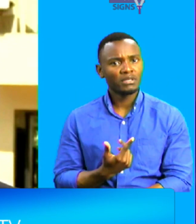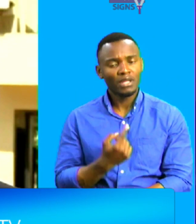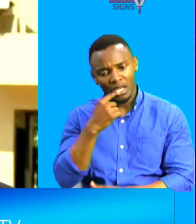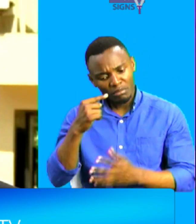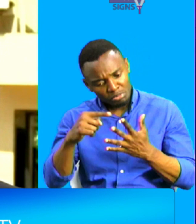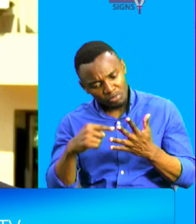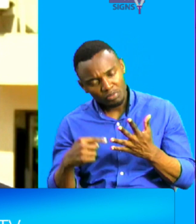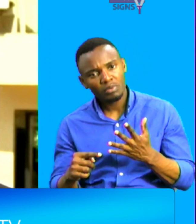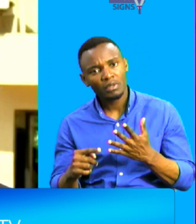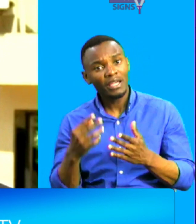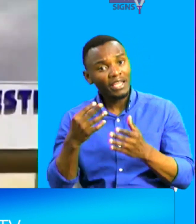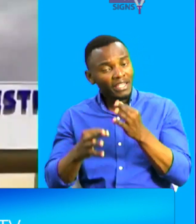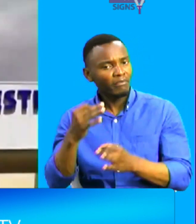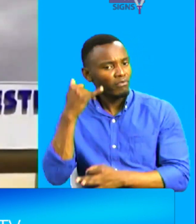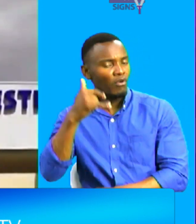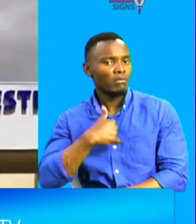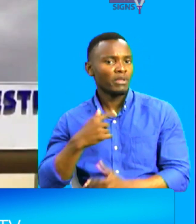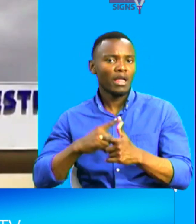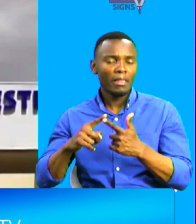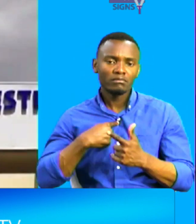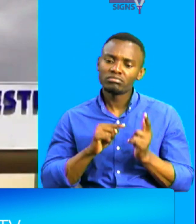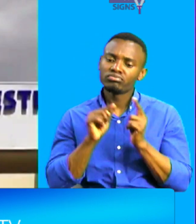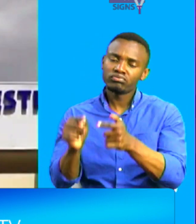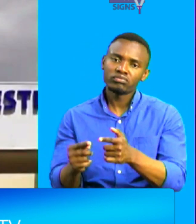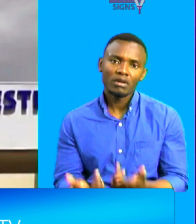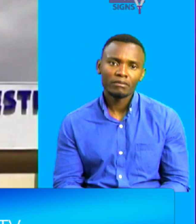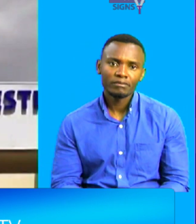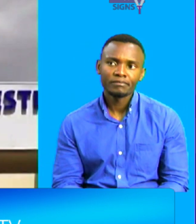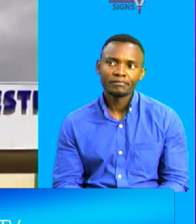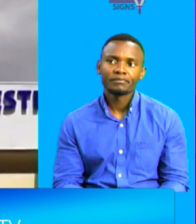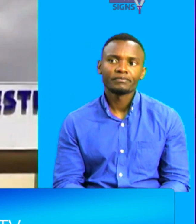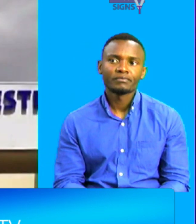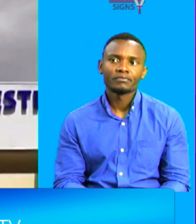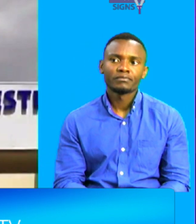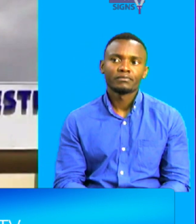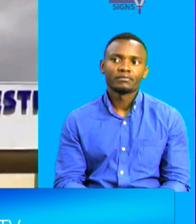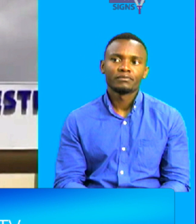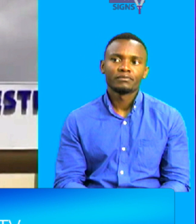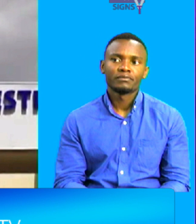Mimi ni mtu ambaye wakinipigia simu nitakuja.